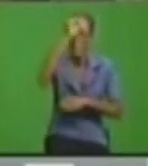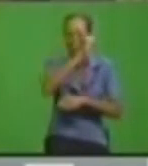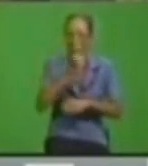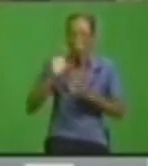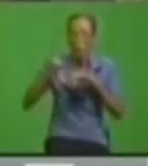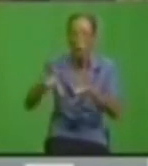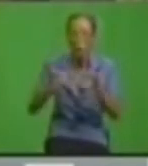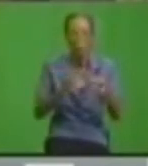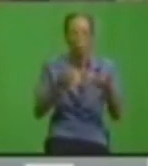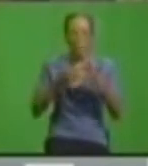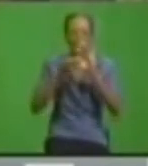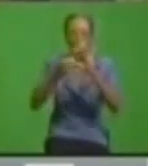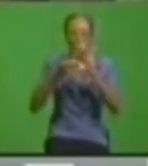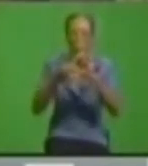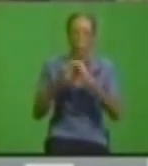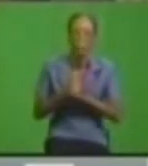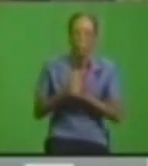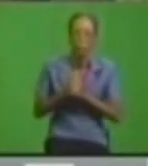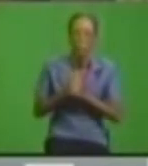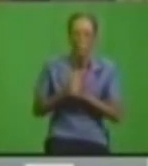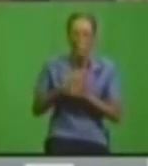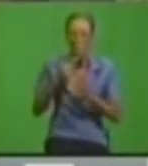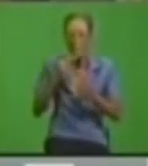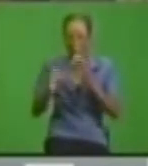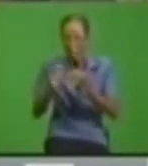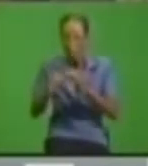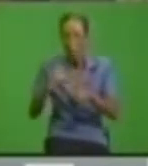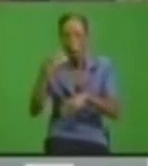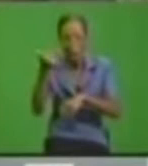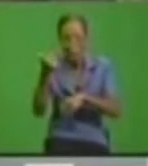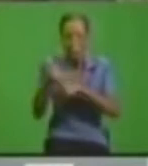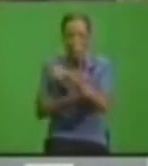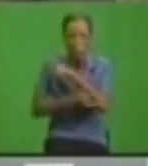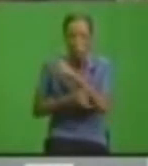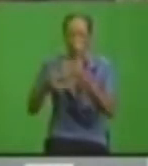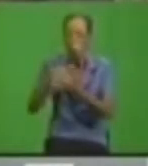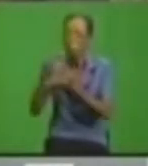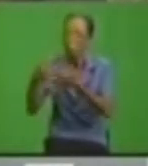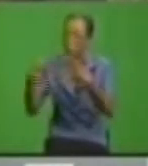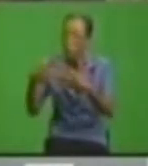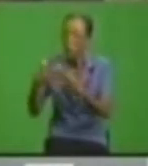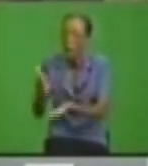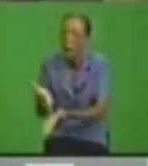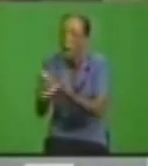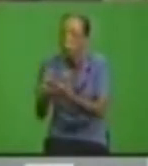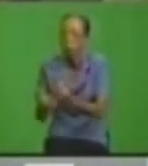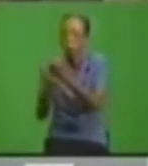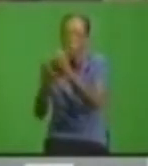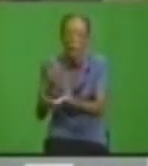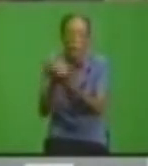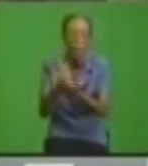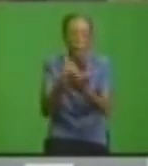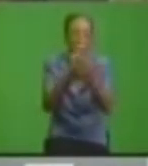and vitiate implementation deficits he encountered, because many decisions and communique of